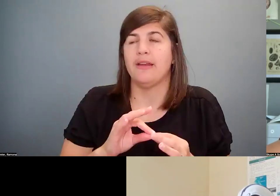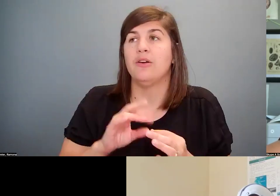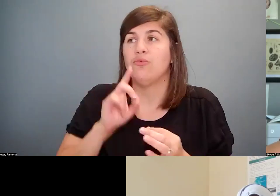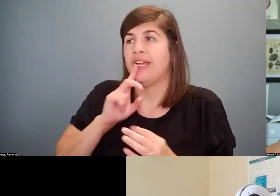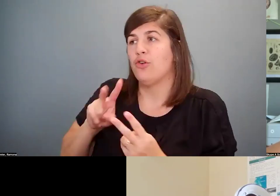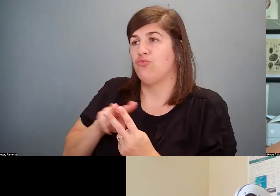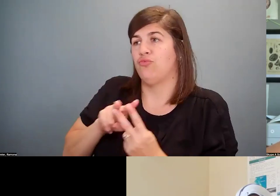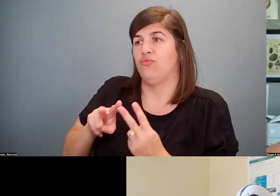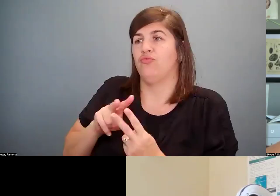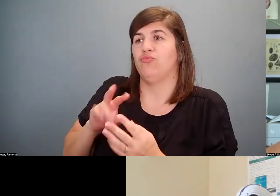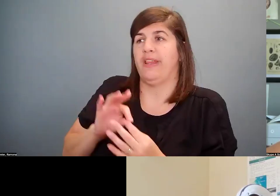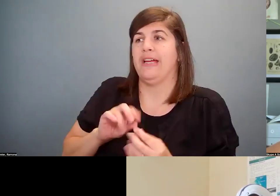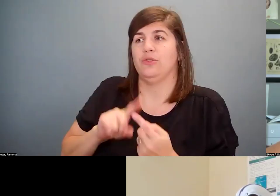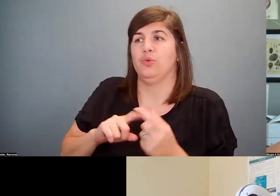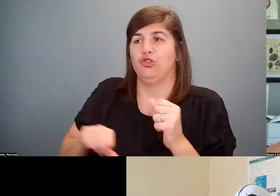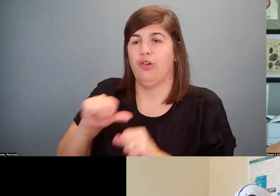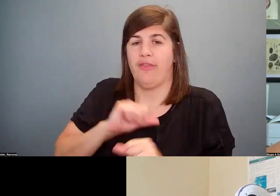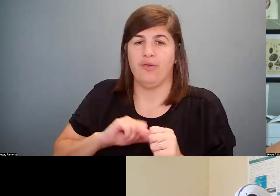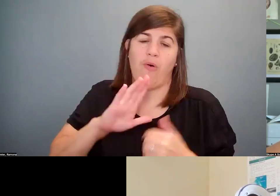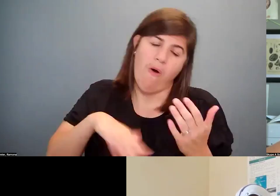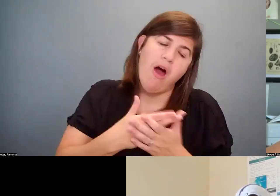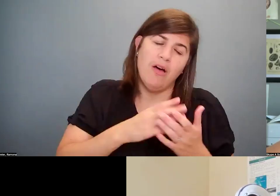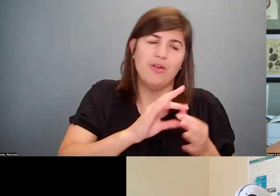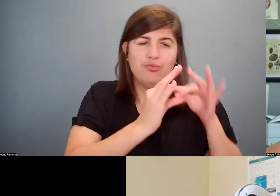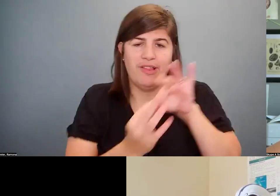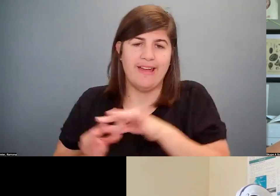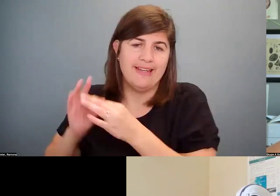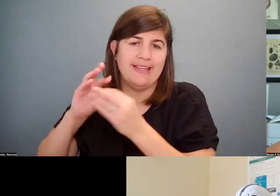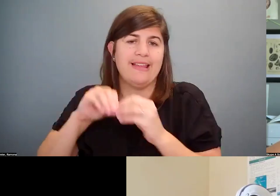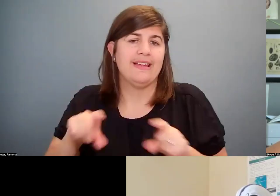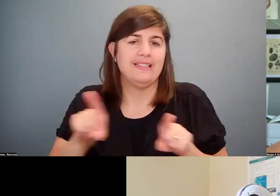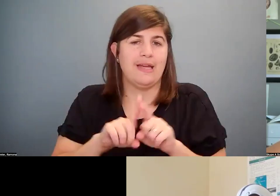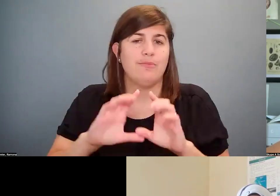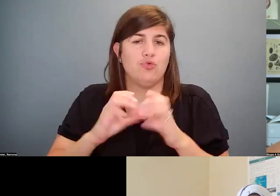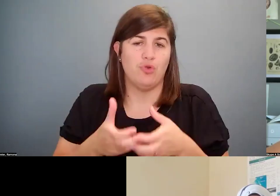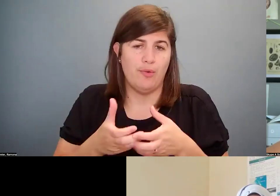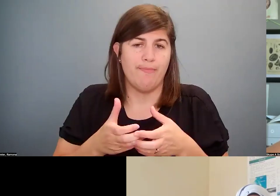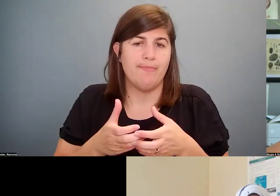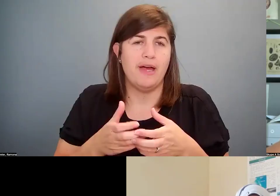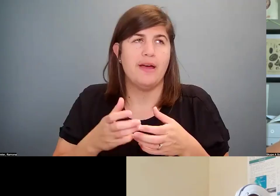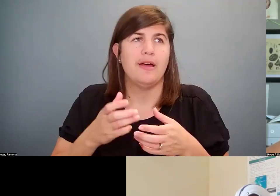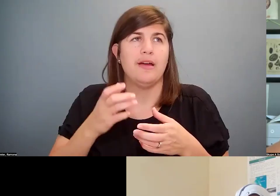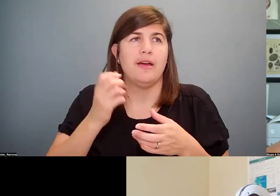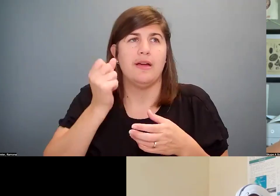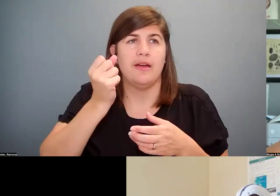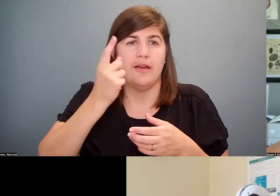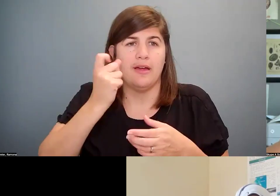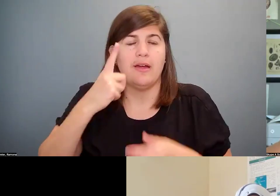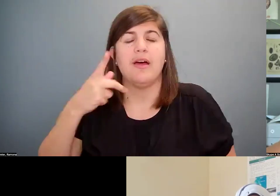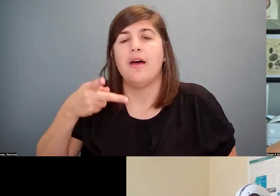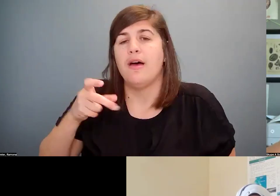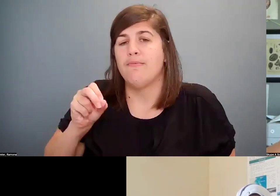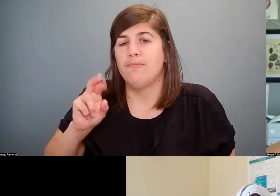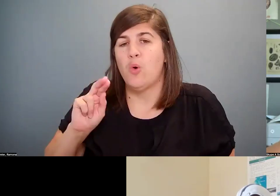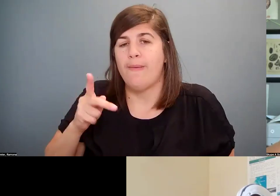whales. All of them are related to whales because, again, as I mentioned, they're all within that group Cetacea, but porpoises and dolphins